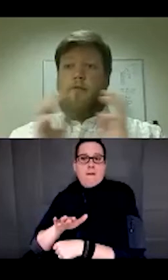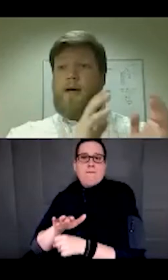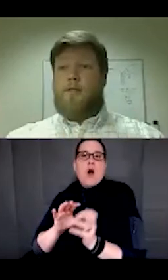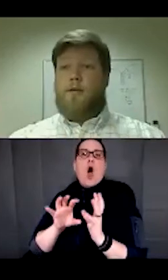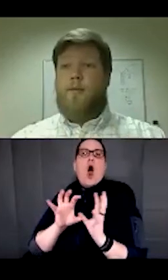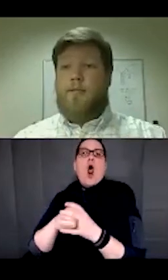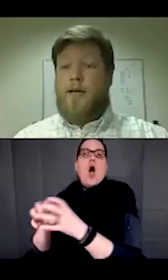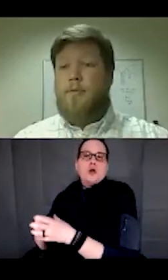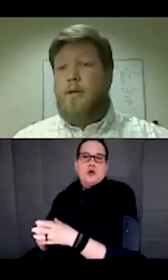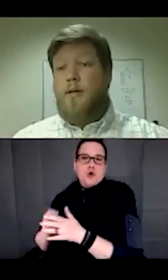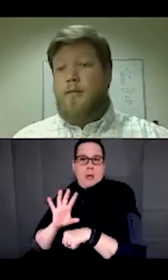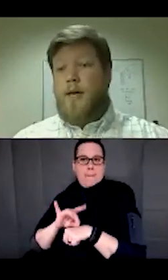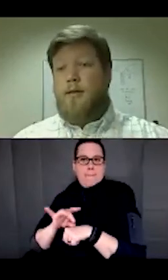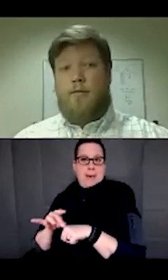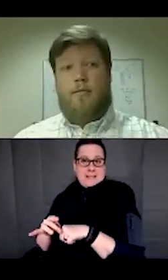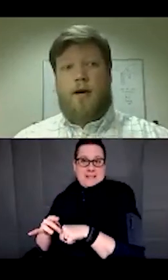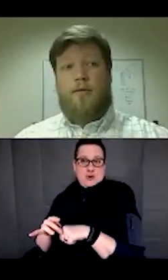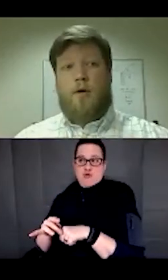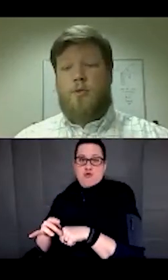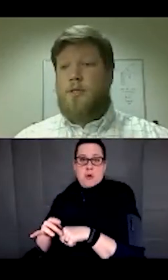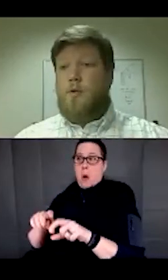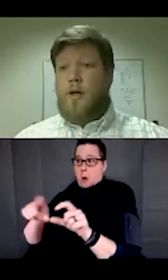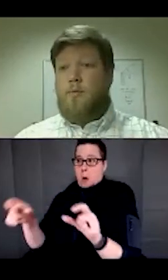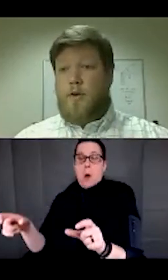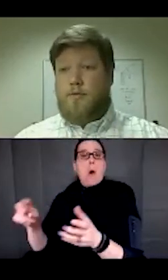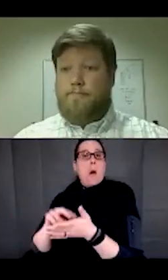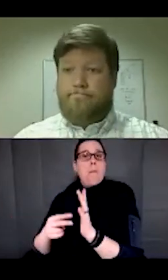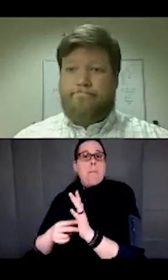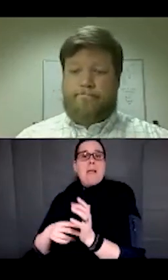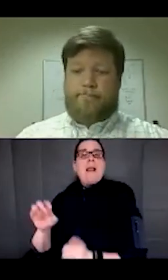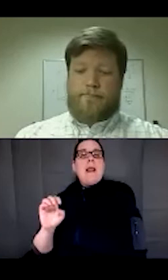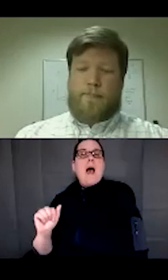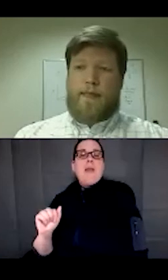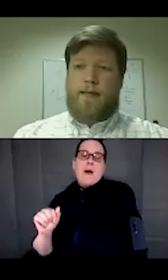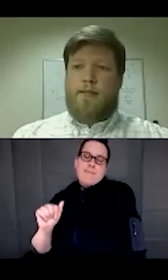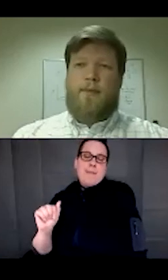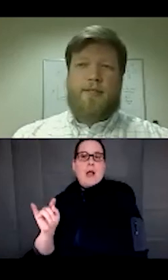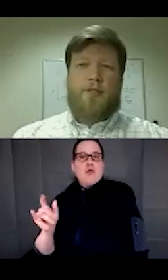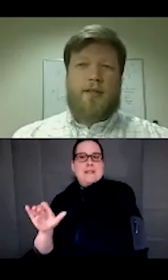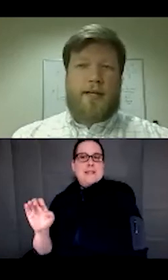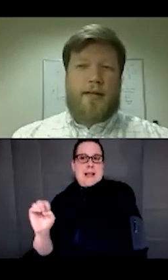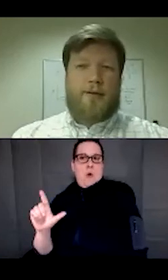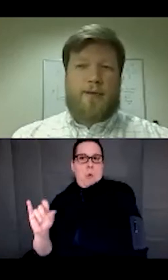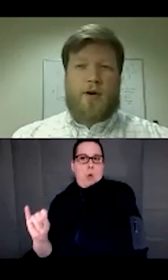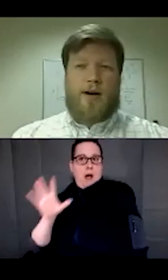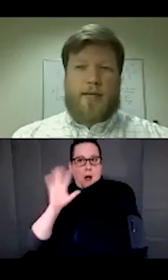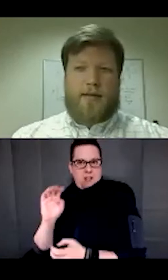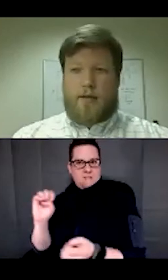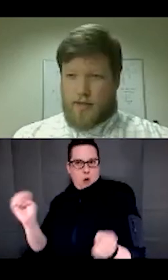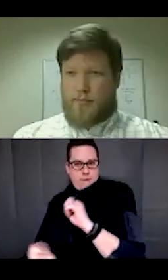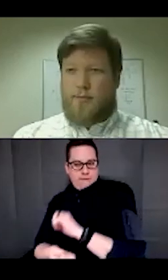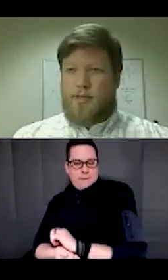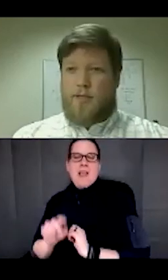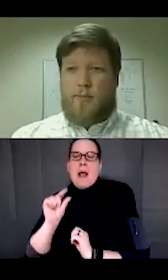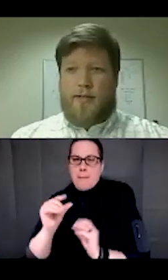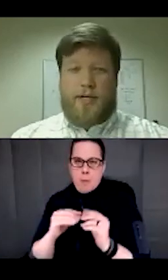clustering of bacteria by type, then the altruistic E. coli will evolve. To make this just a little bit more complicated, though, and